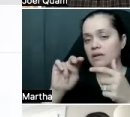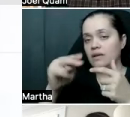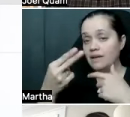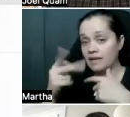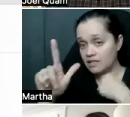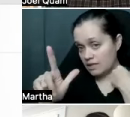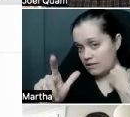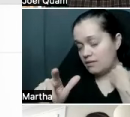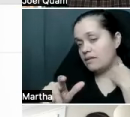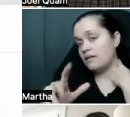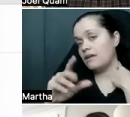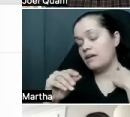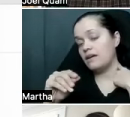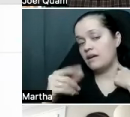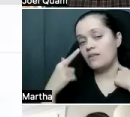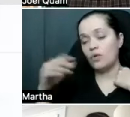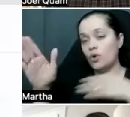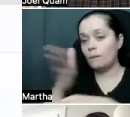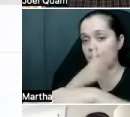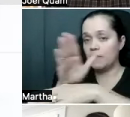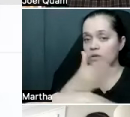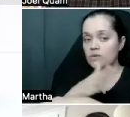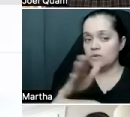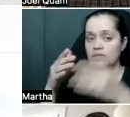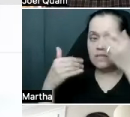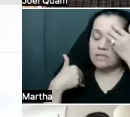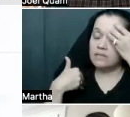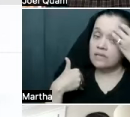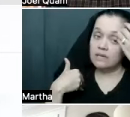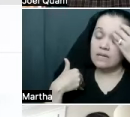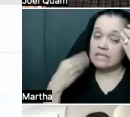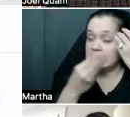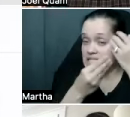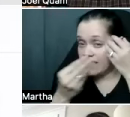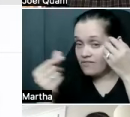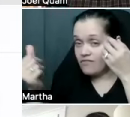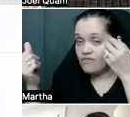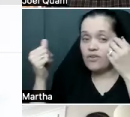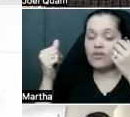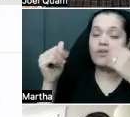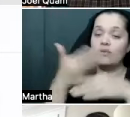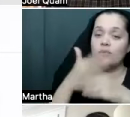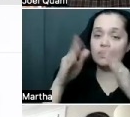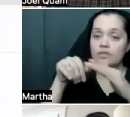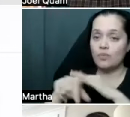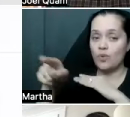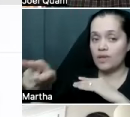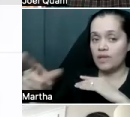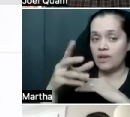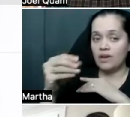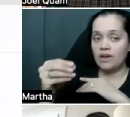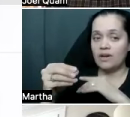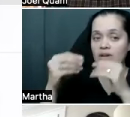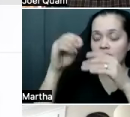League. And then as far as music goes, there were quite a few musicians born there, and I